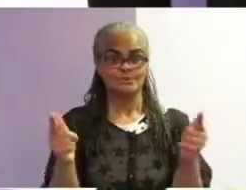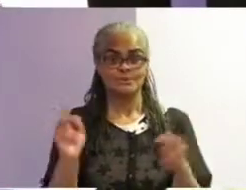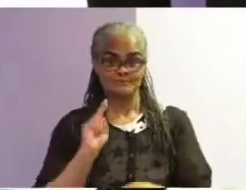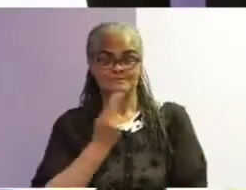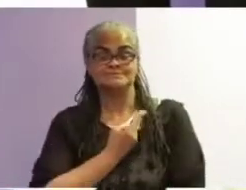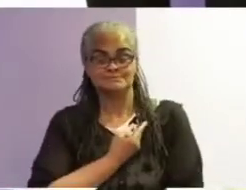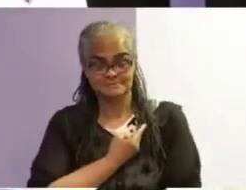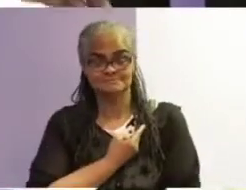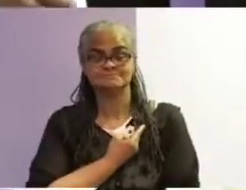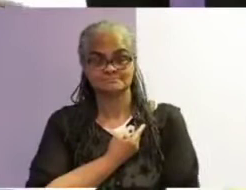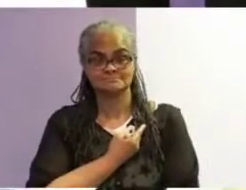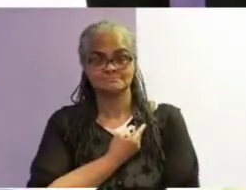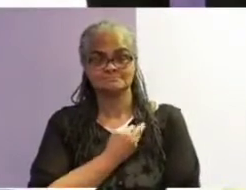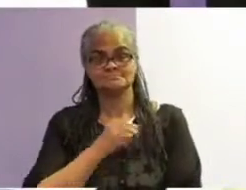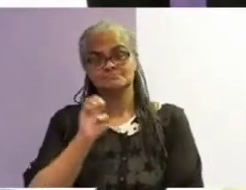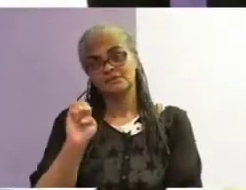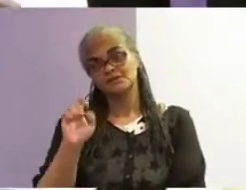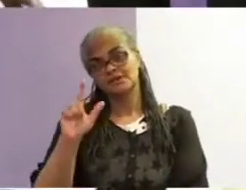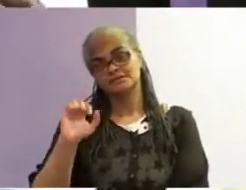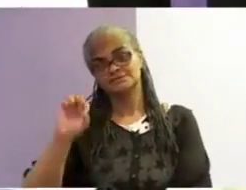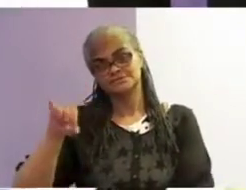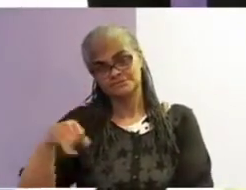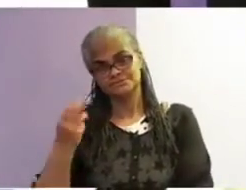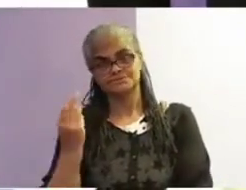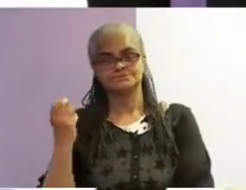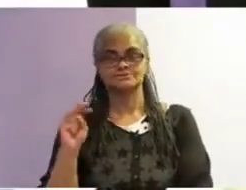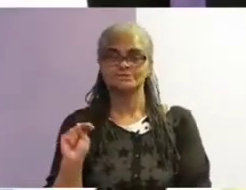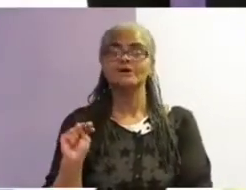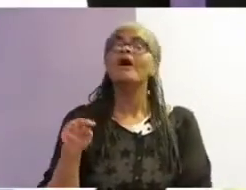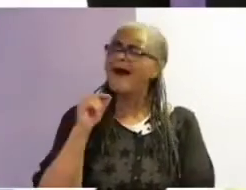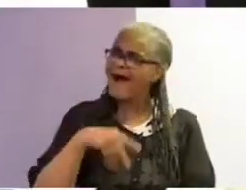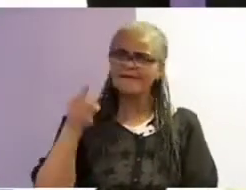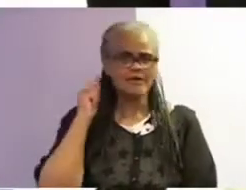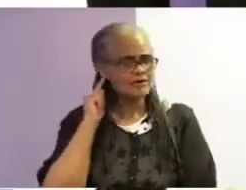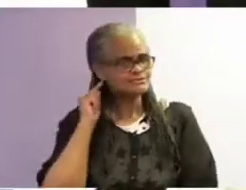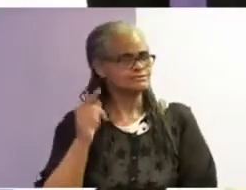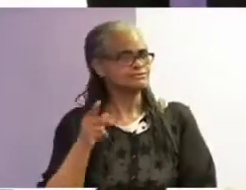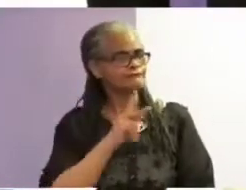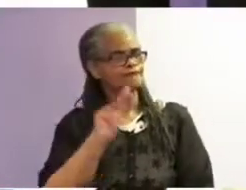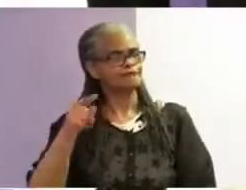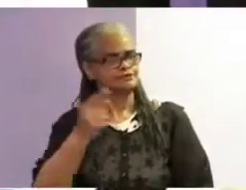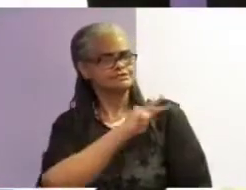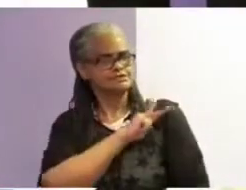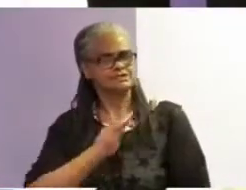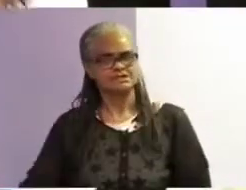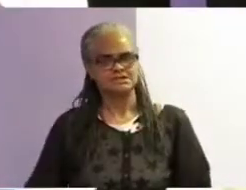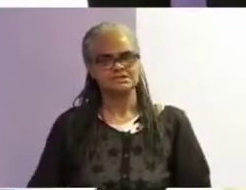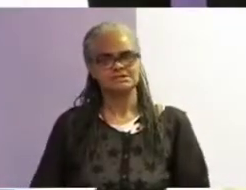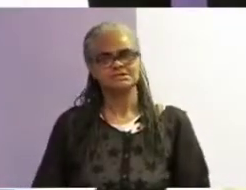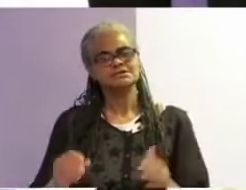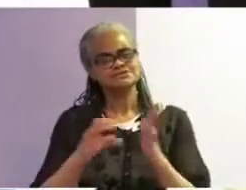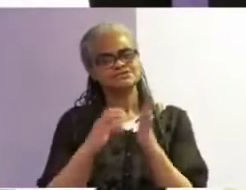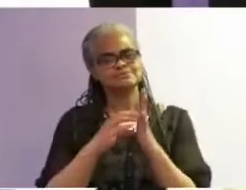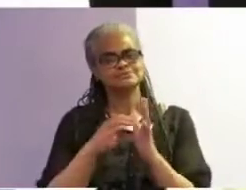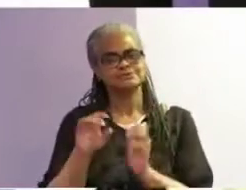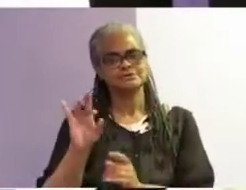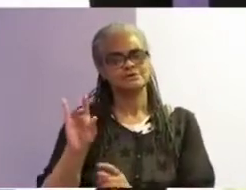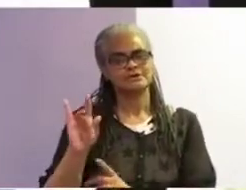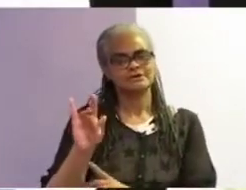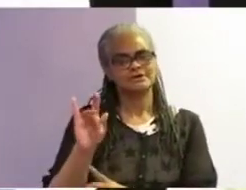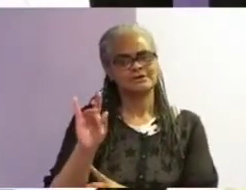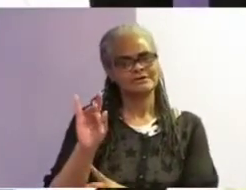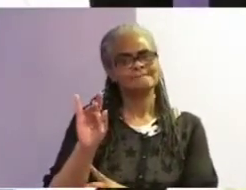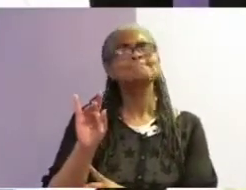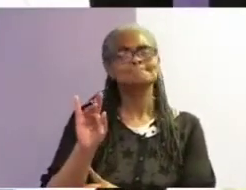I've heard Elijah, I've heard 1 Kings 18. I've heard them talking about different things. I said, Lord, have mercy, they're